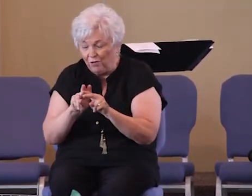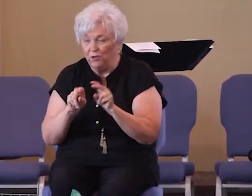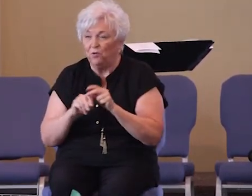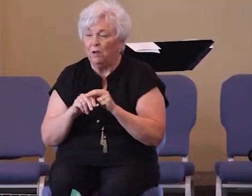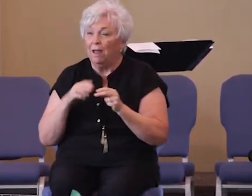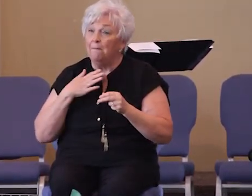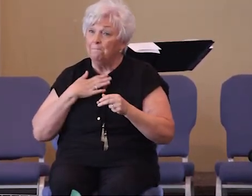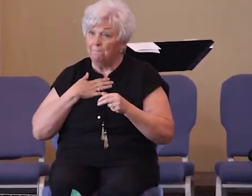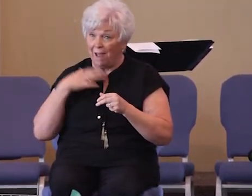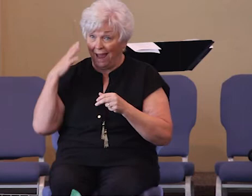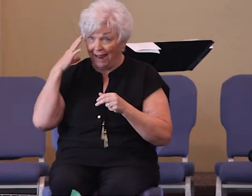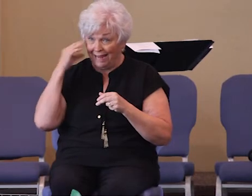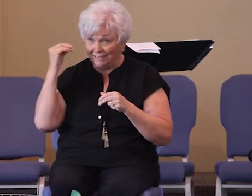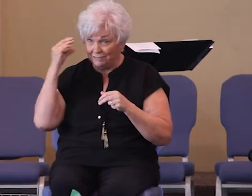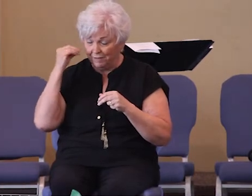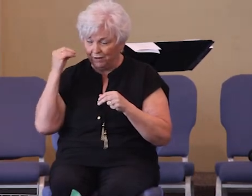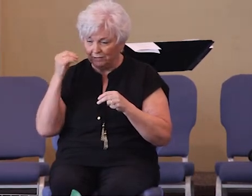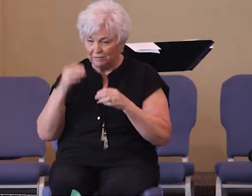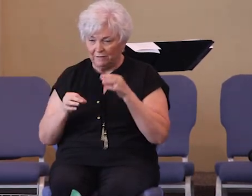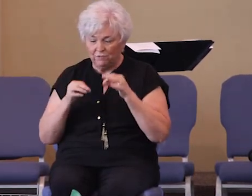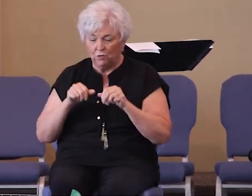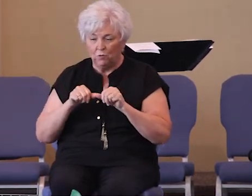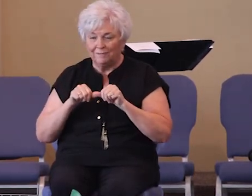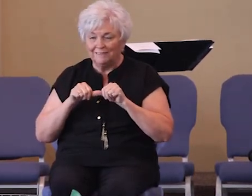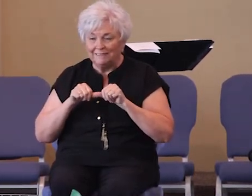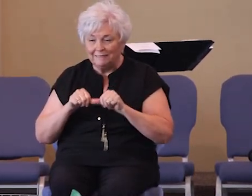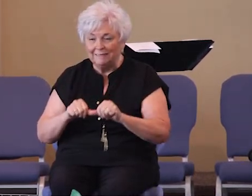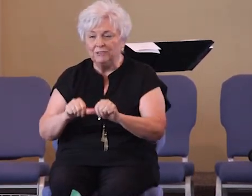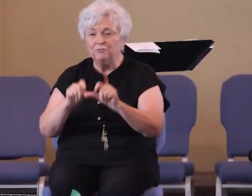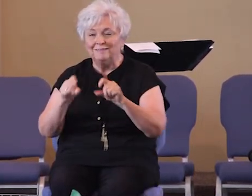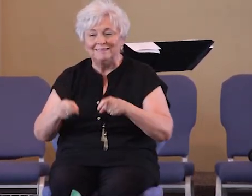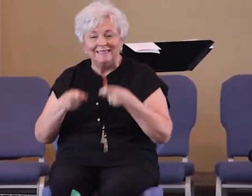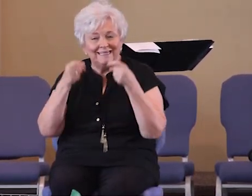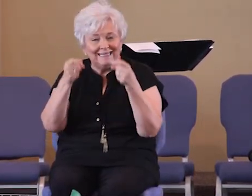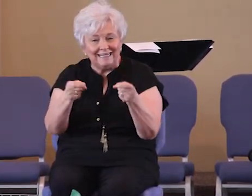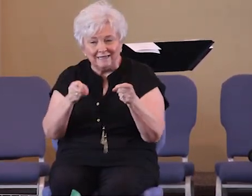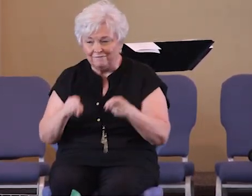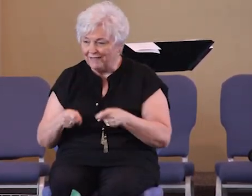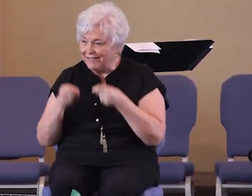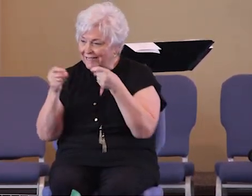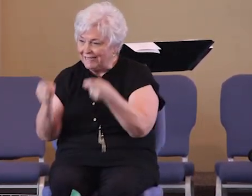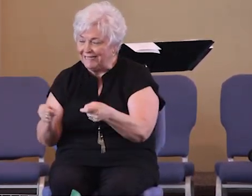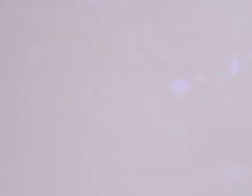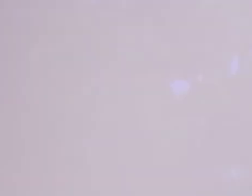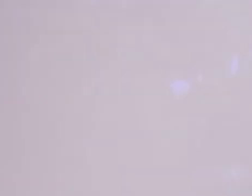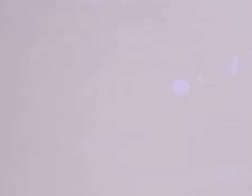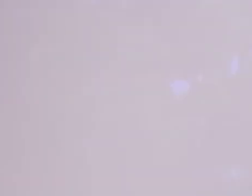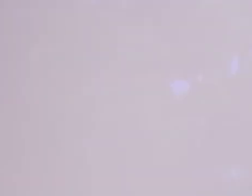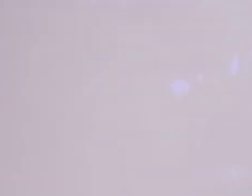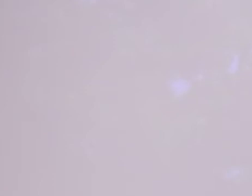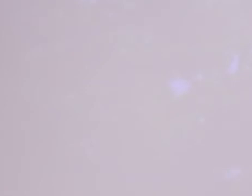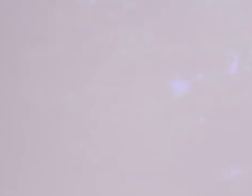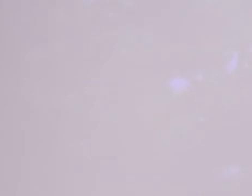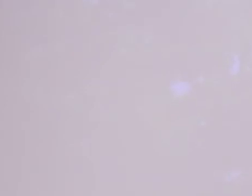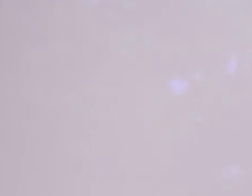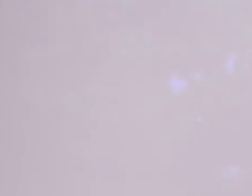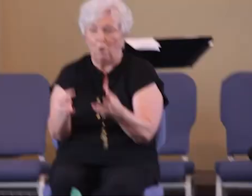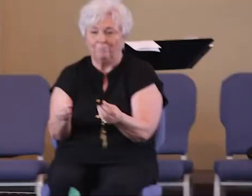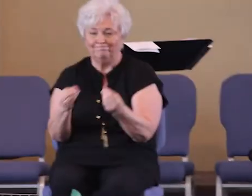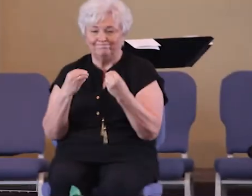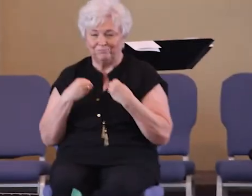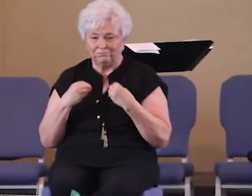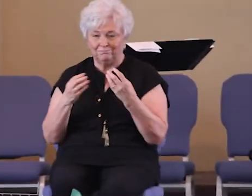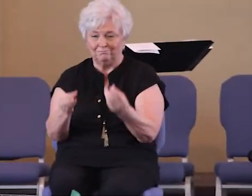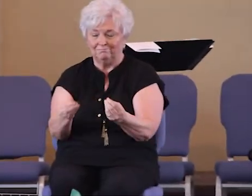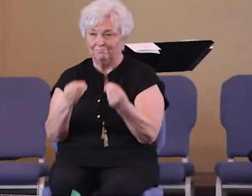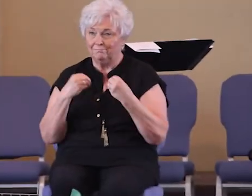constantly giving and giving to people who have a hand like this, then that's what they want. They want to be given. And there's